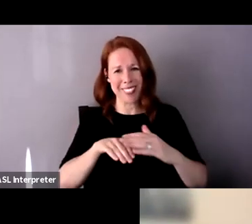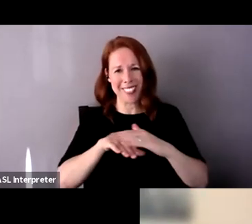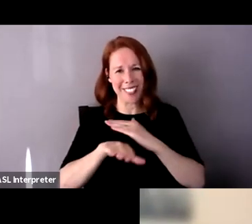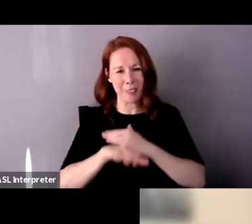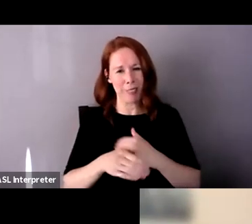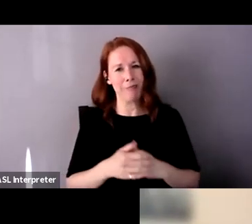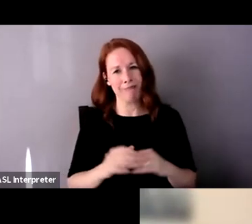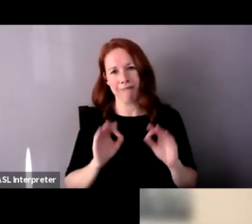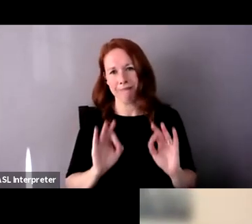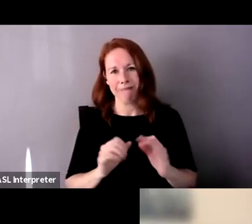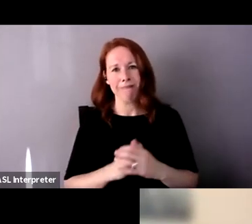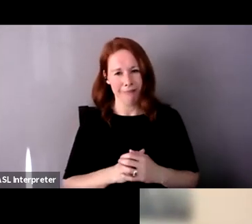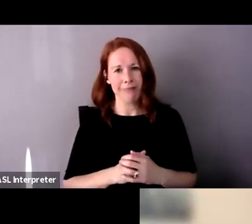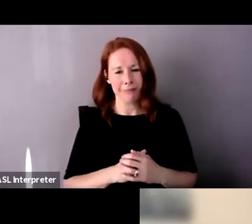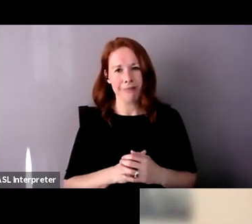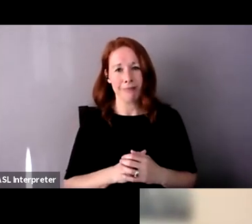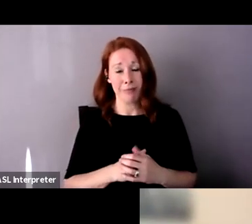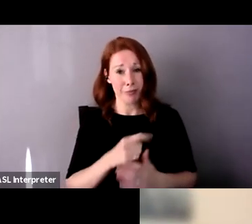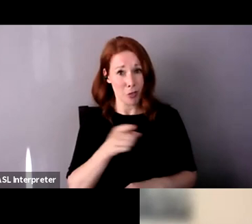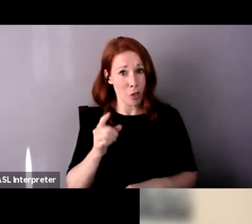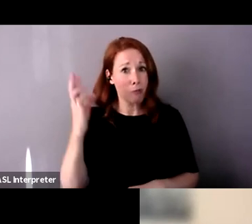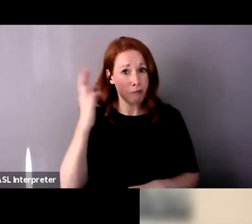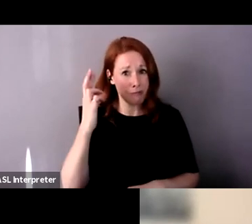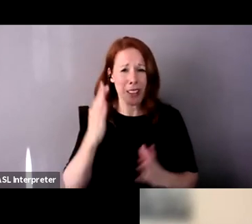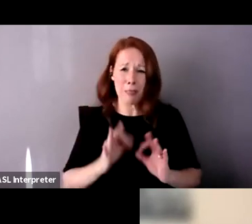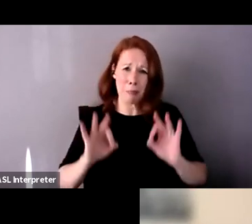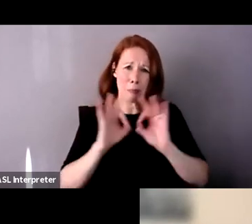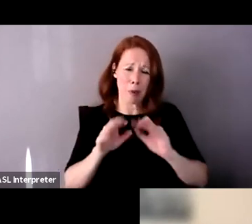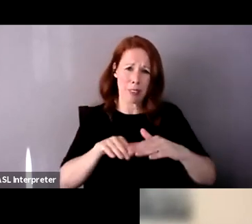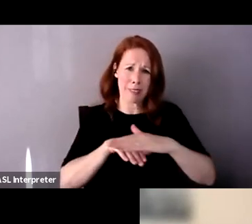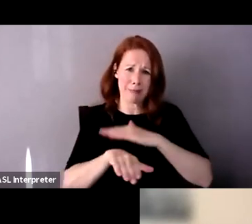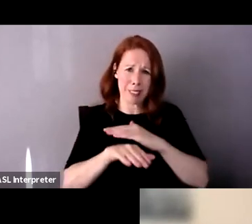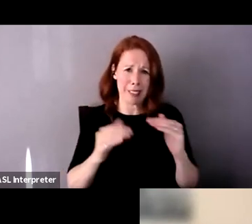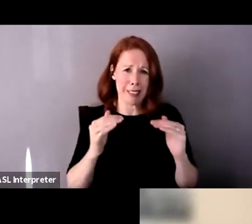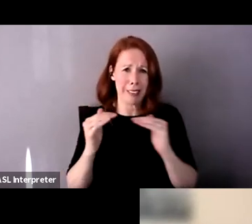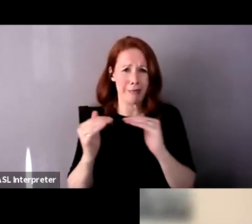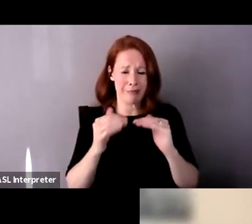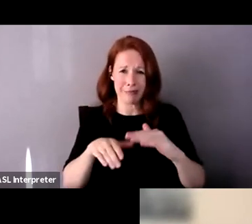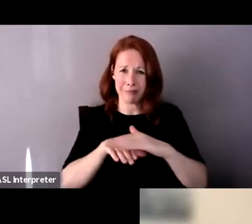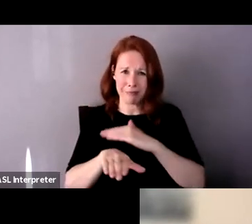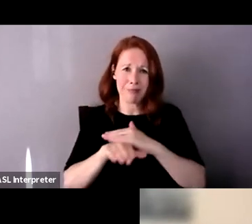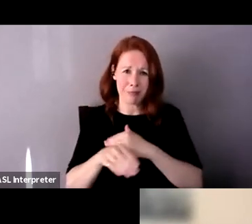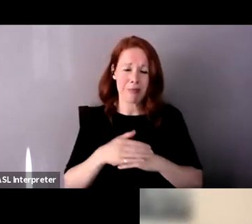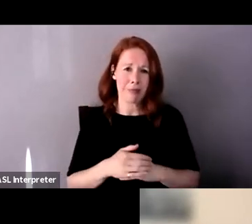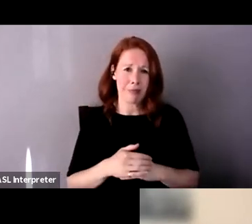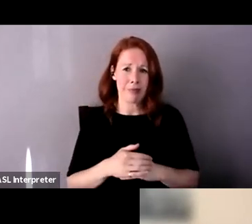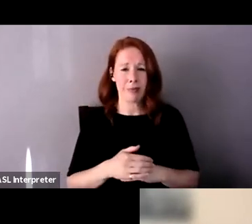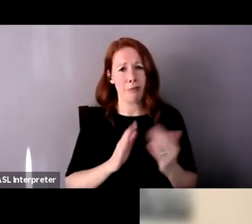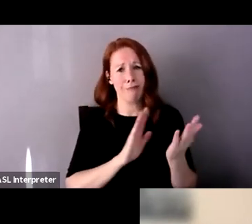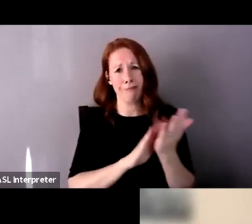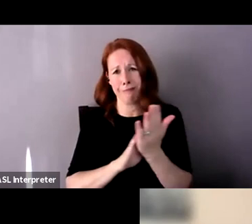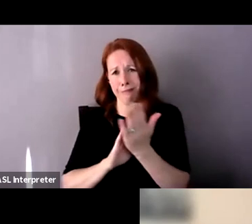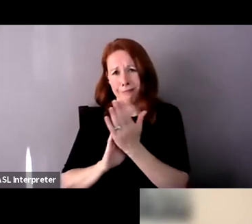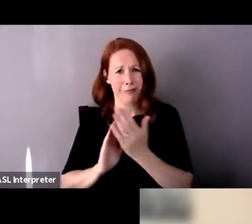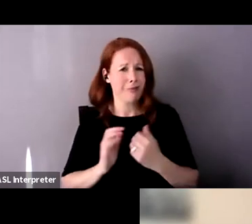and it's something that you realize is really important. And so I just want to say a huge kudos. And this